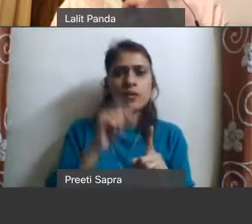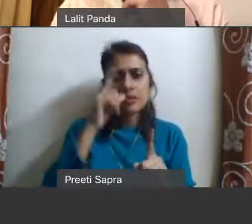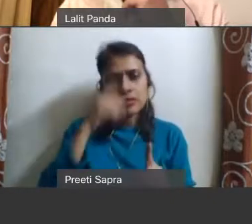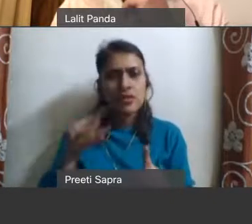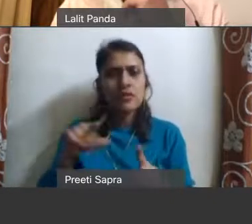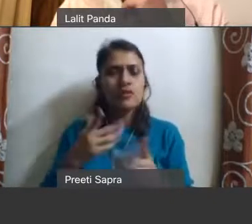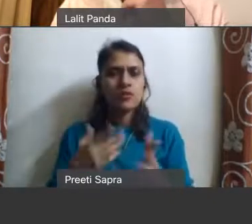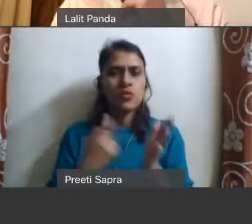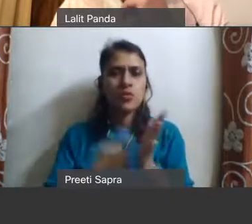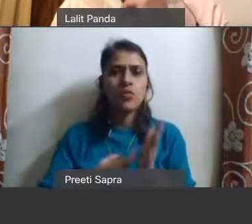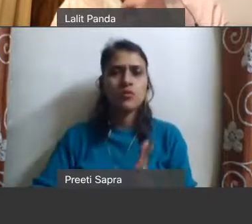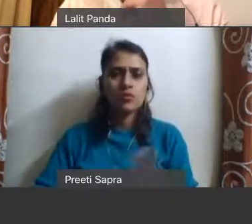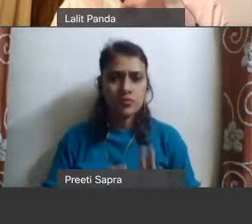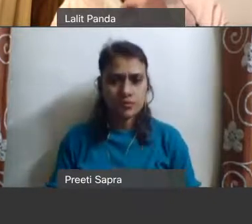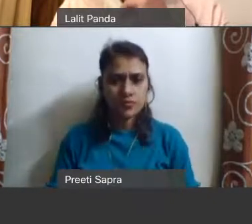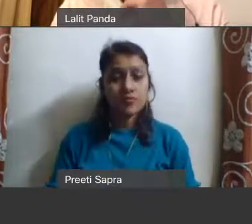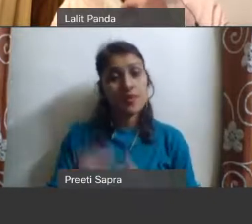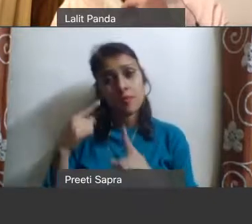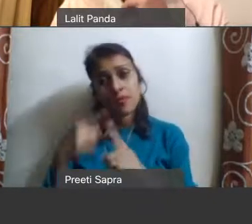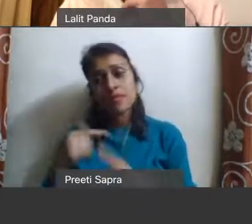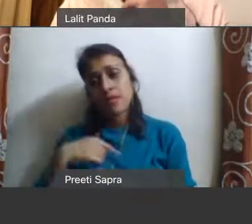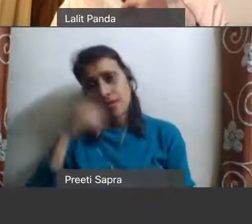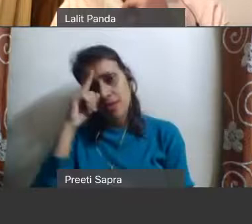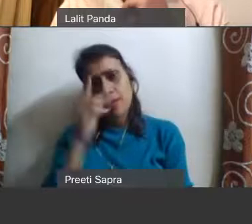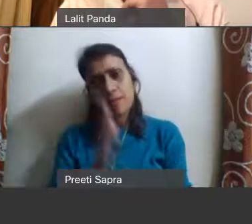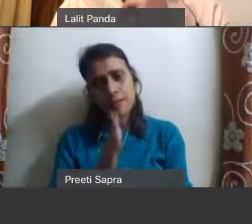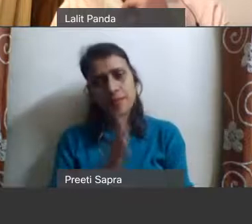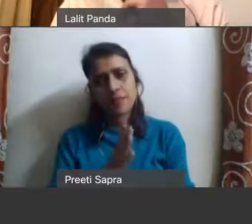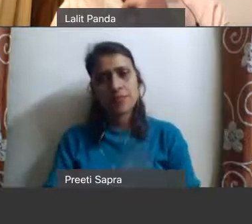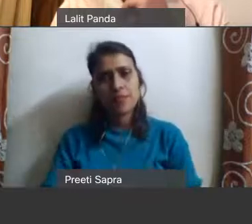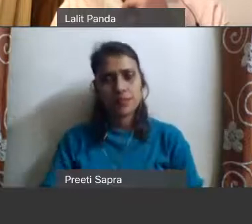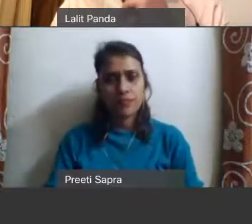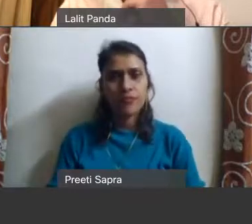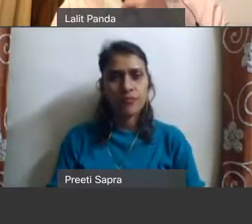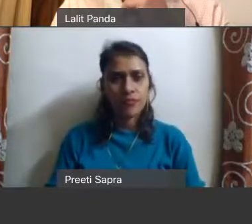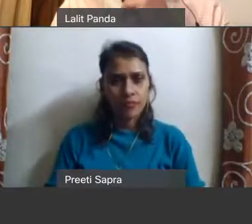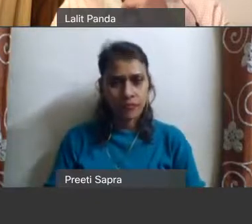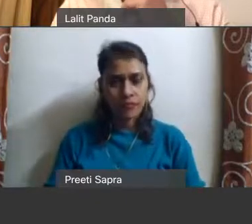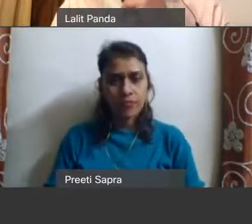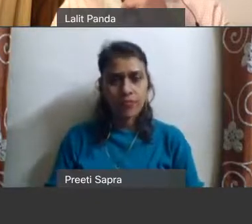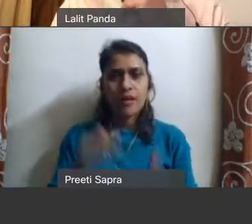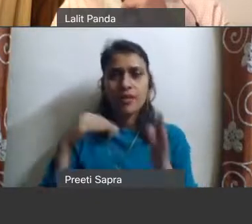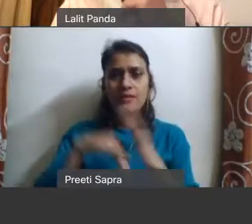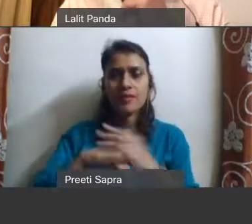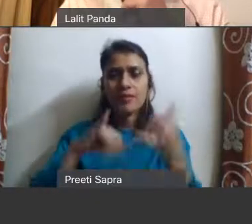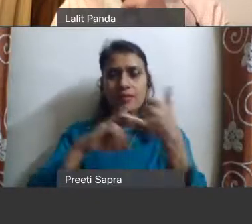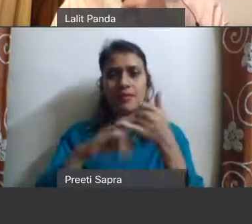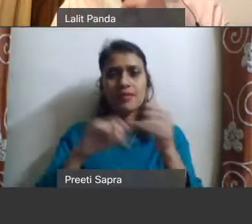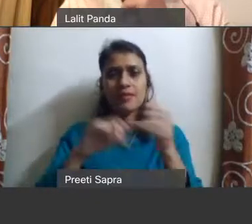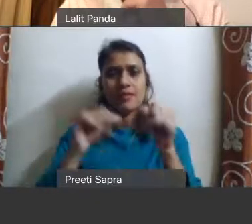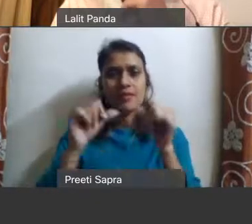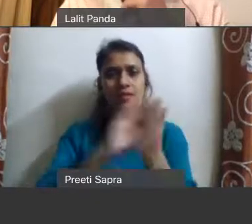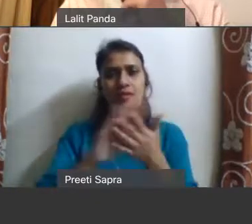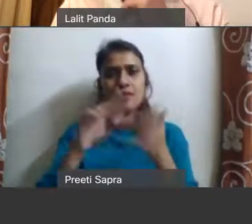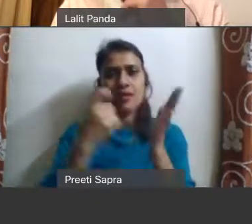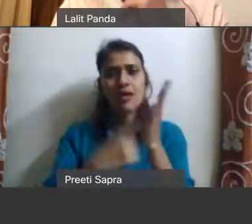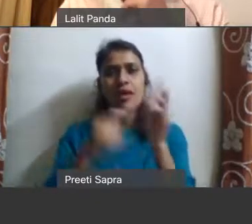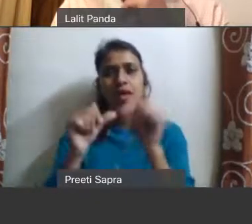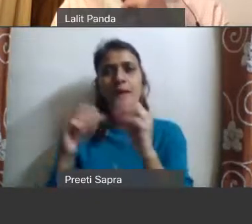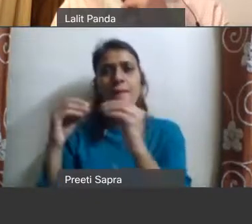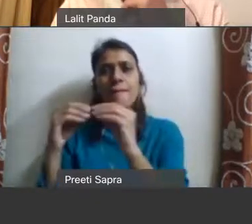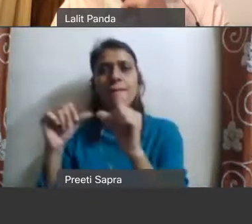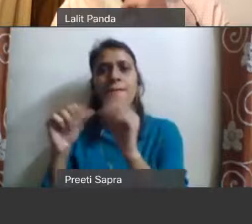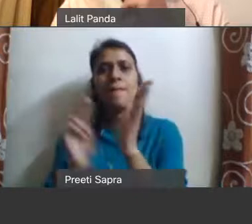itself. I believe that even without going to arbitrariness, under Shahara Banu, which is propounded by Justice